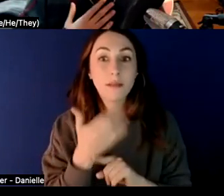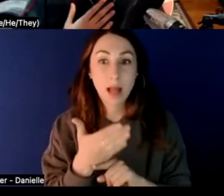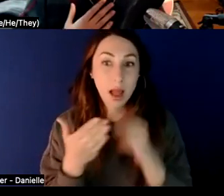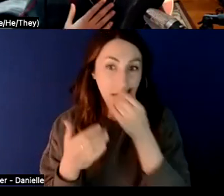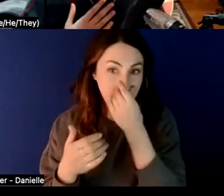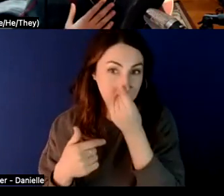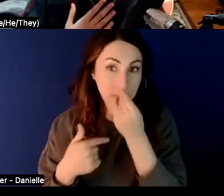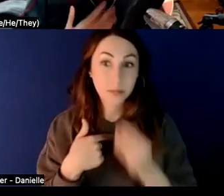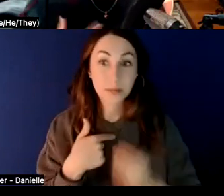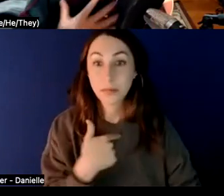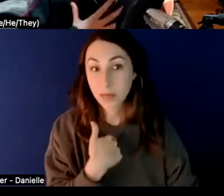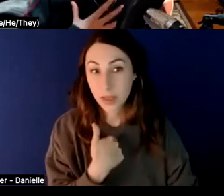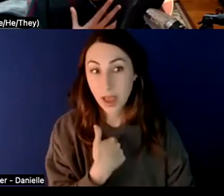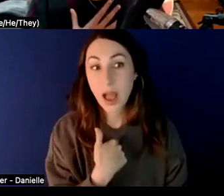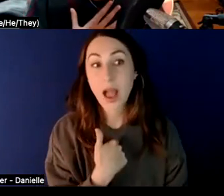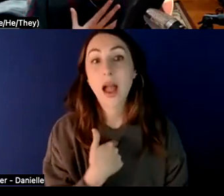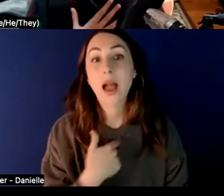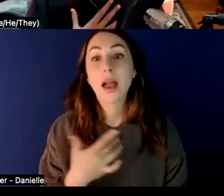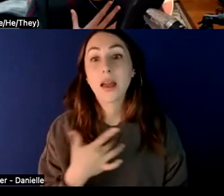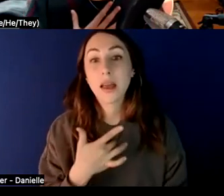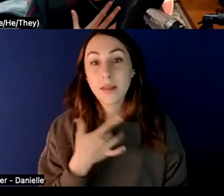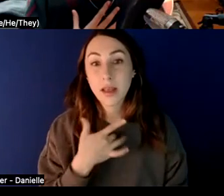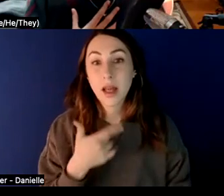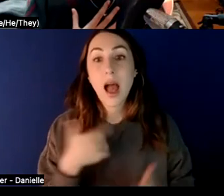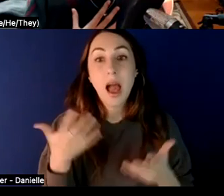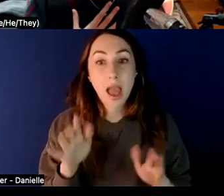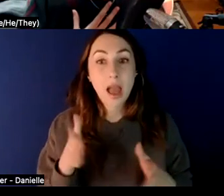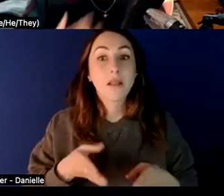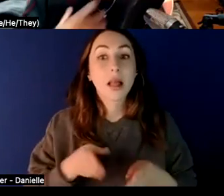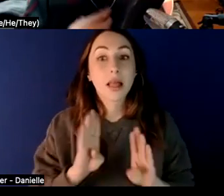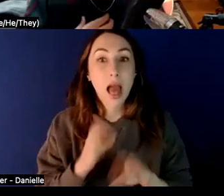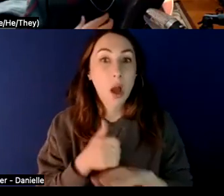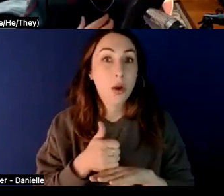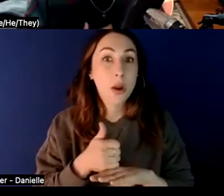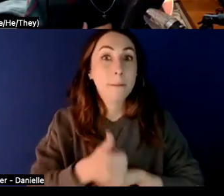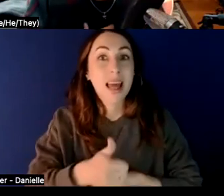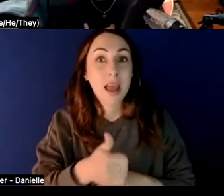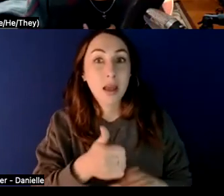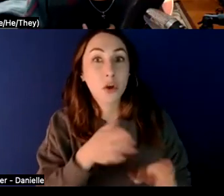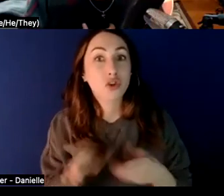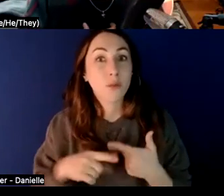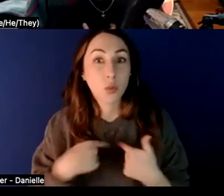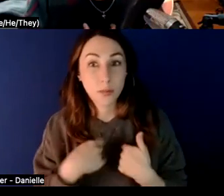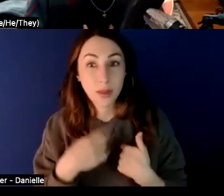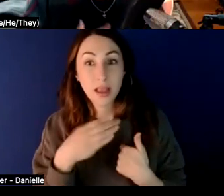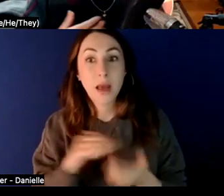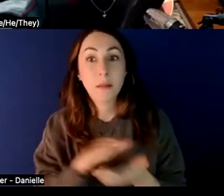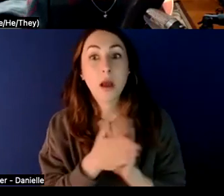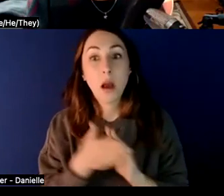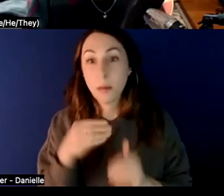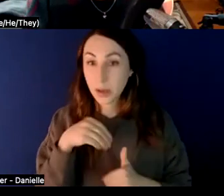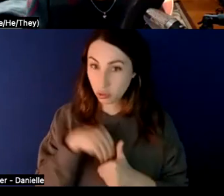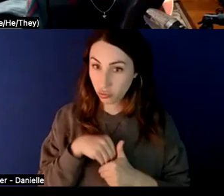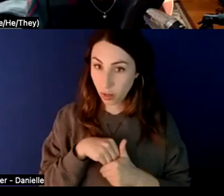have taken and allowed blame to be shifted on me and turned into like internalized conflict and things